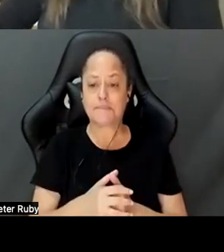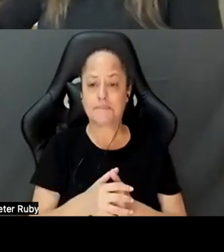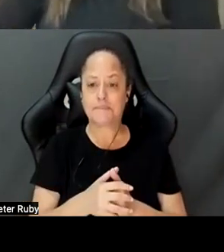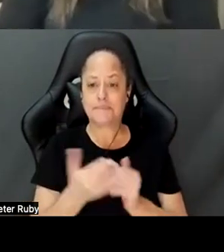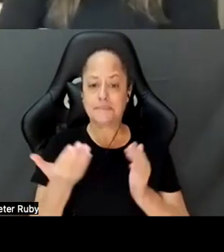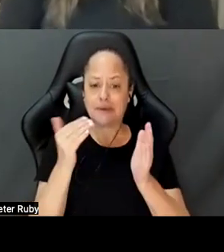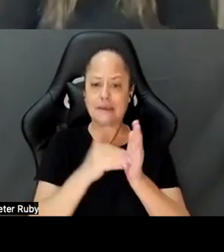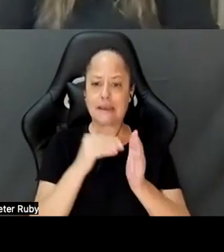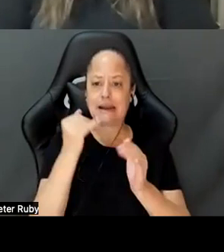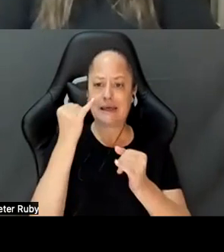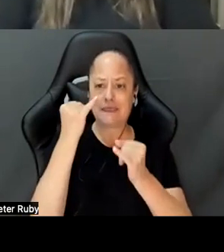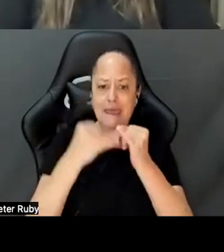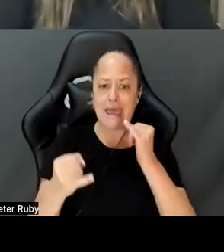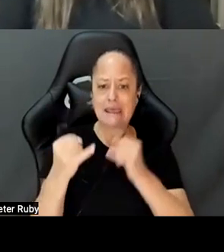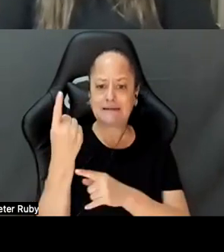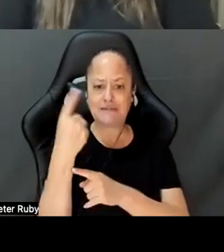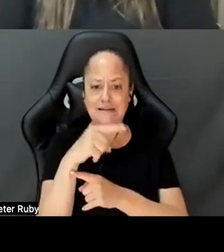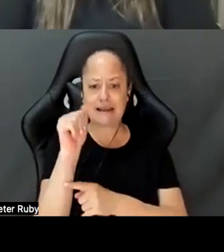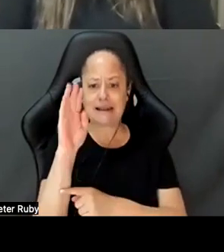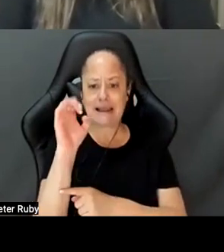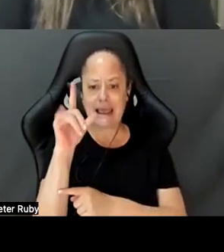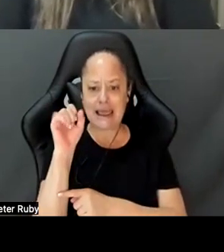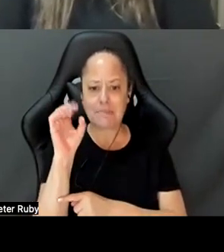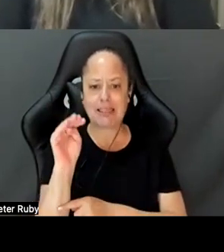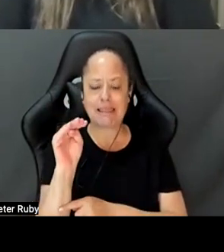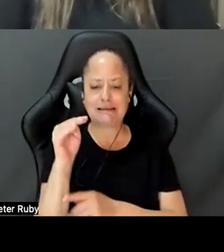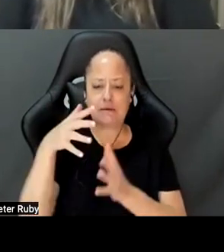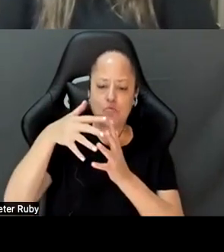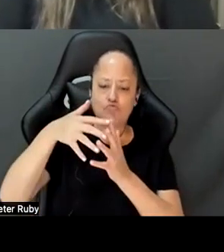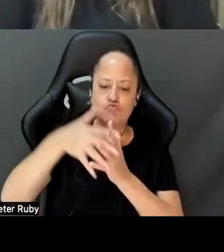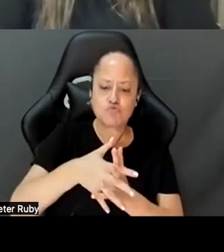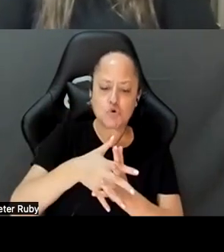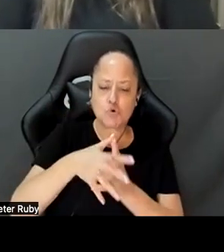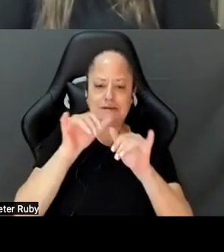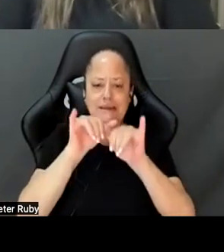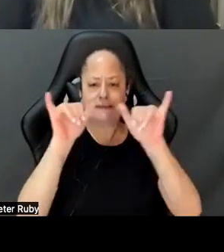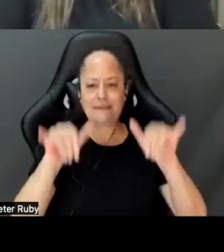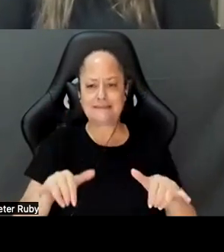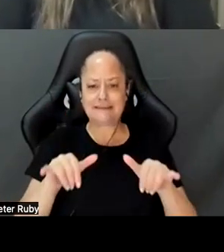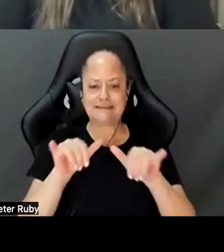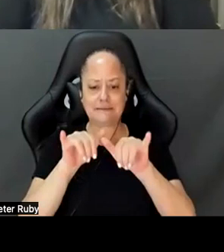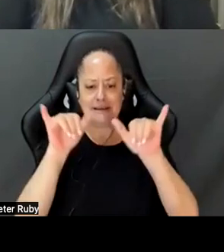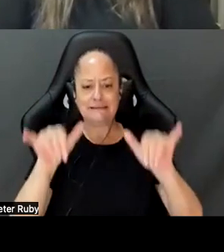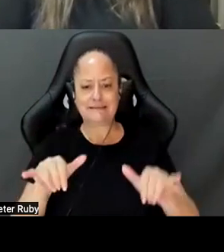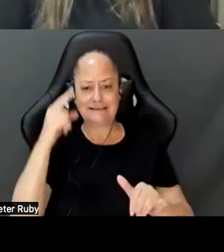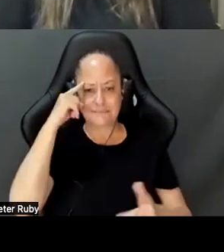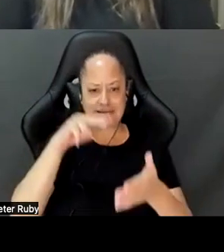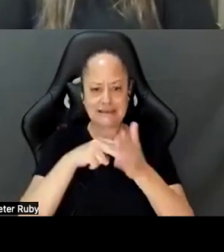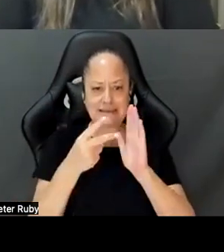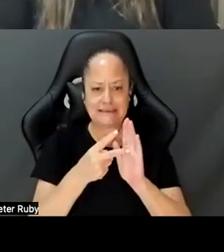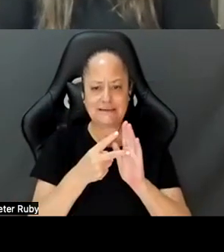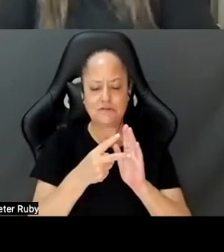I said, at the end of the day, ableism takes roots in systems that intend to